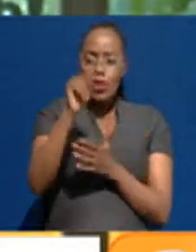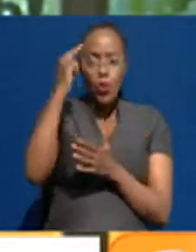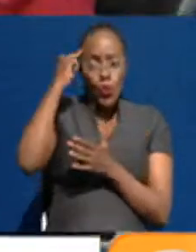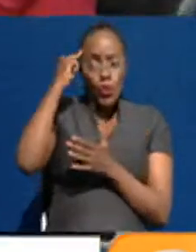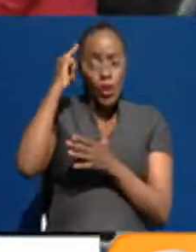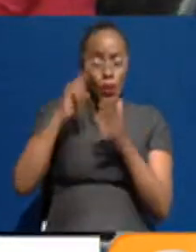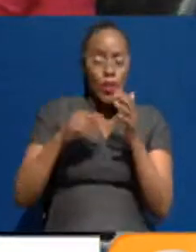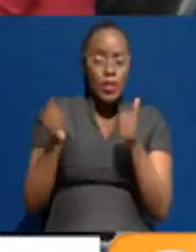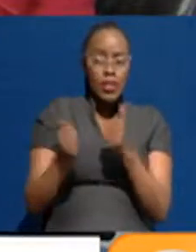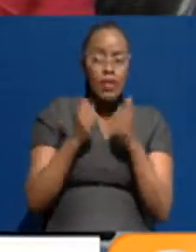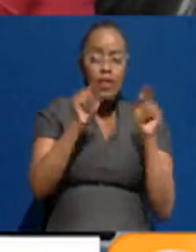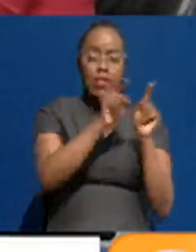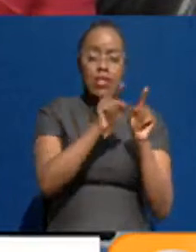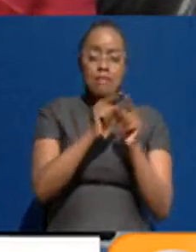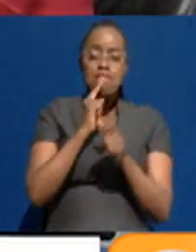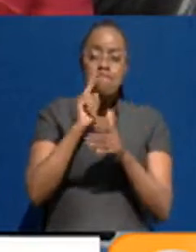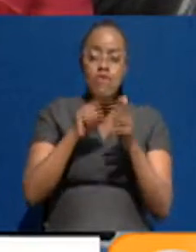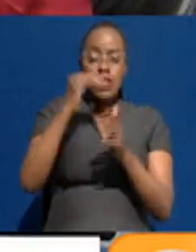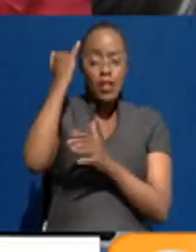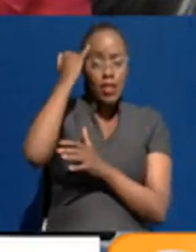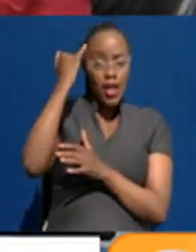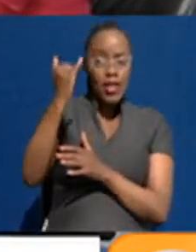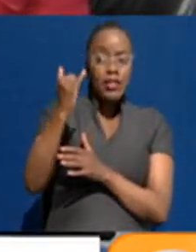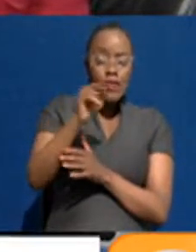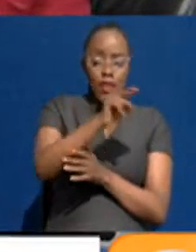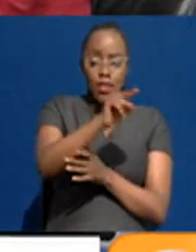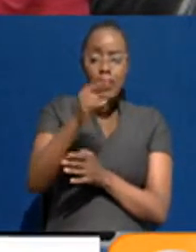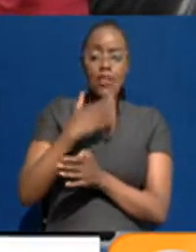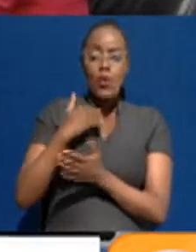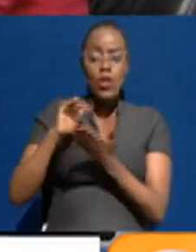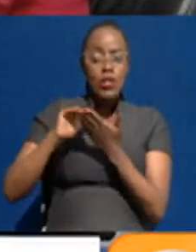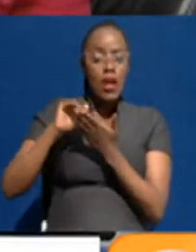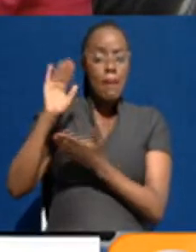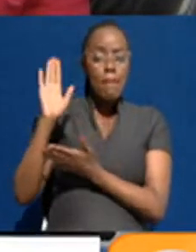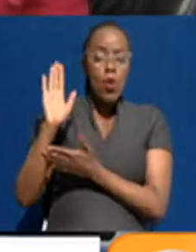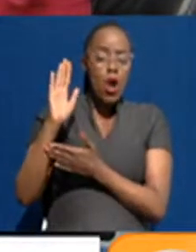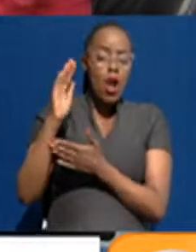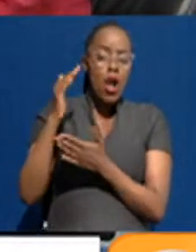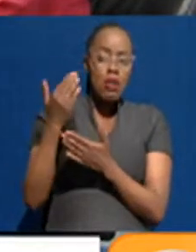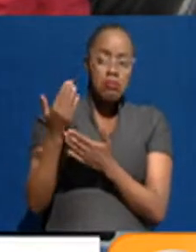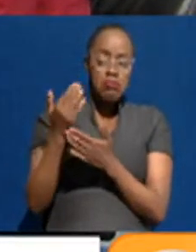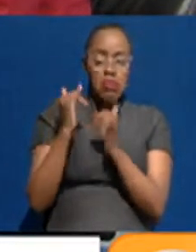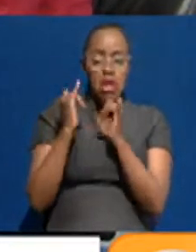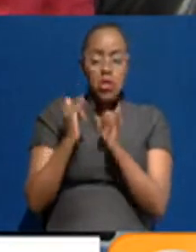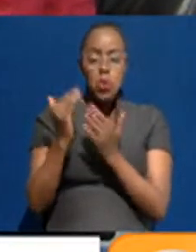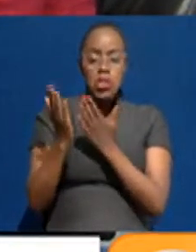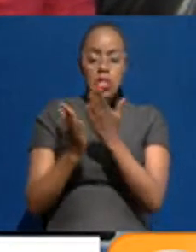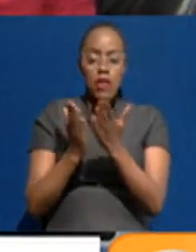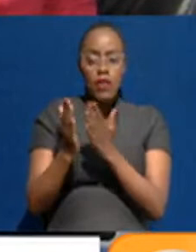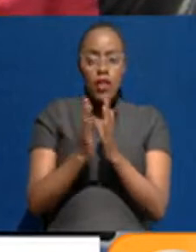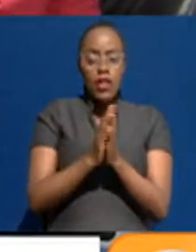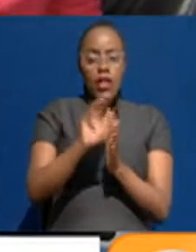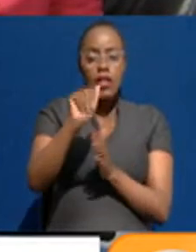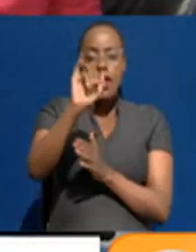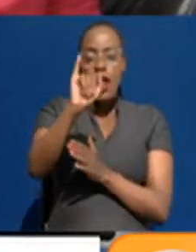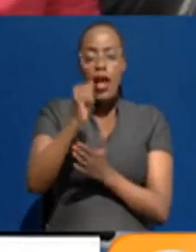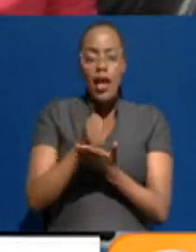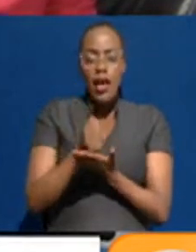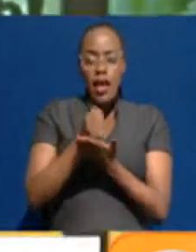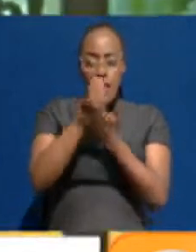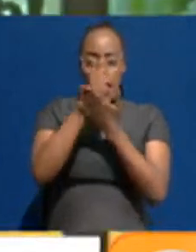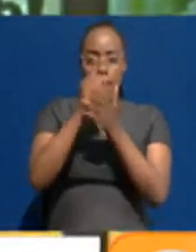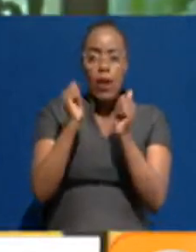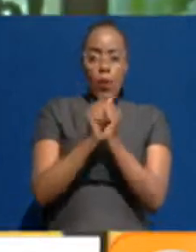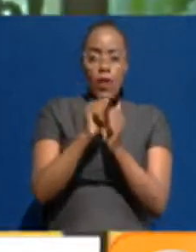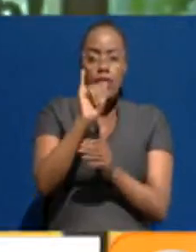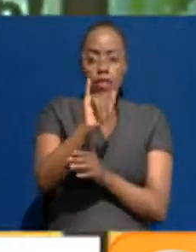is driving that? I mean, I know you said the idea of them wanting some more, nuanced services, and AI is helping with getting a very